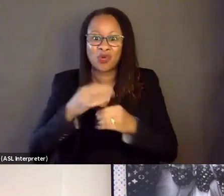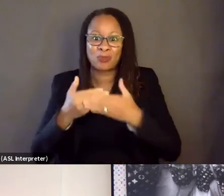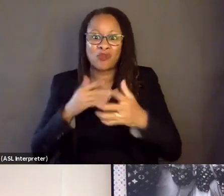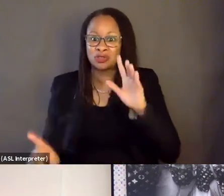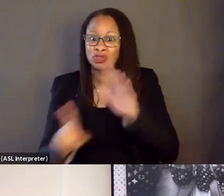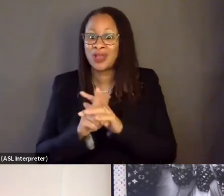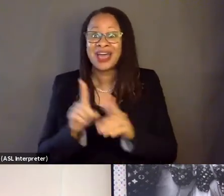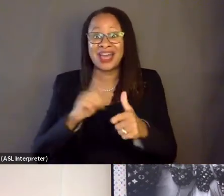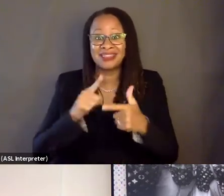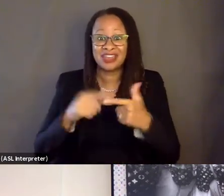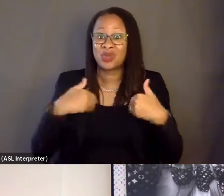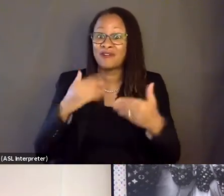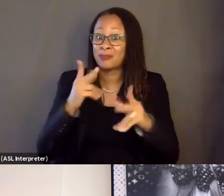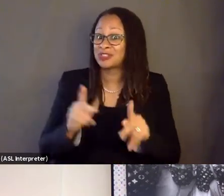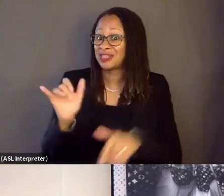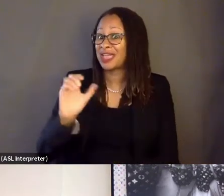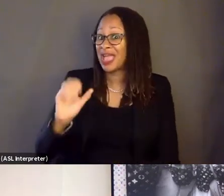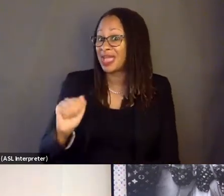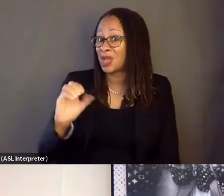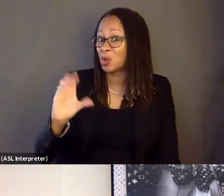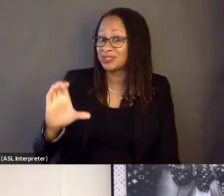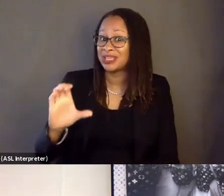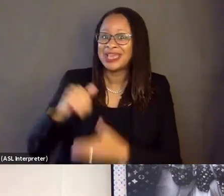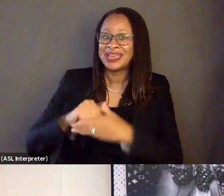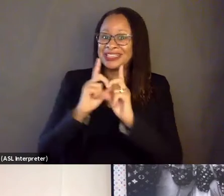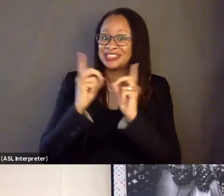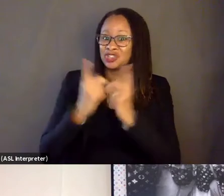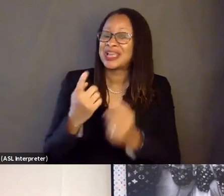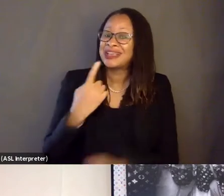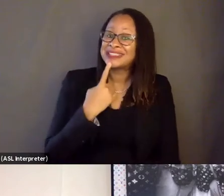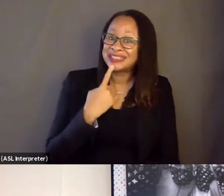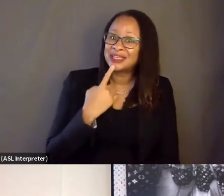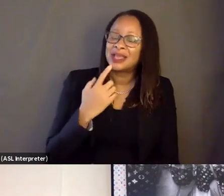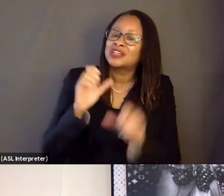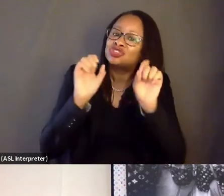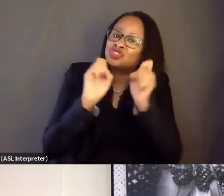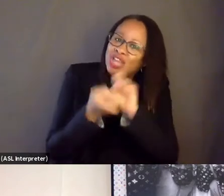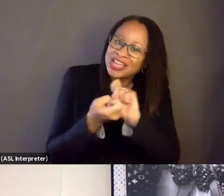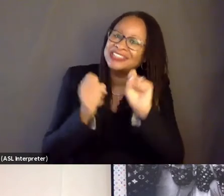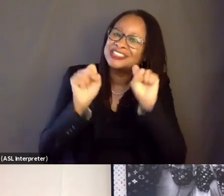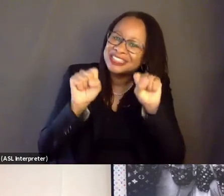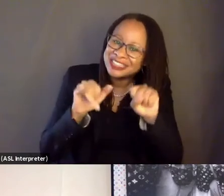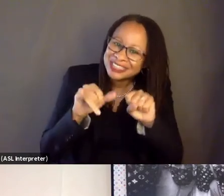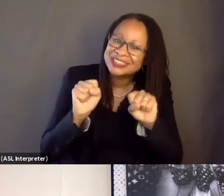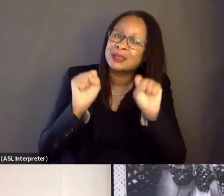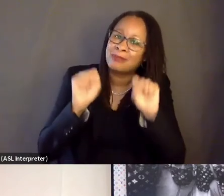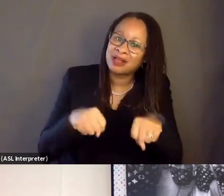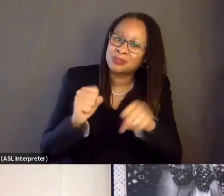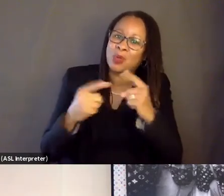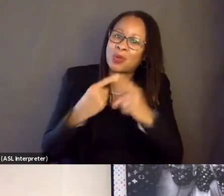like AOC in the district, which, and I'm not trying, you know, I'm just saying like change is possible when people really show up.